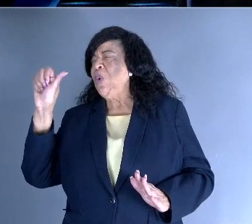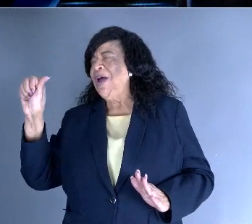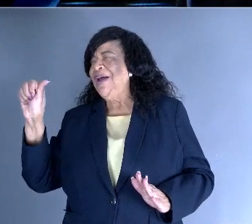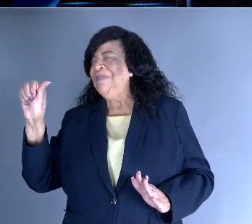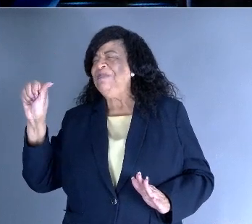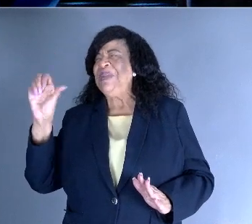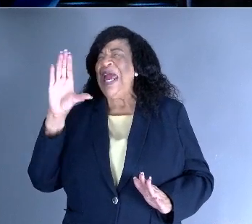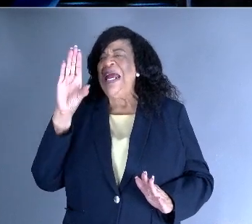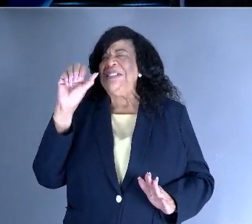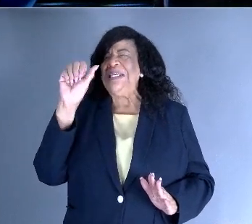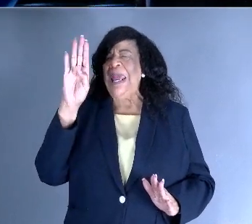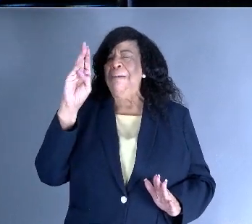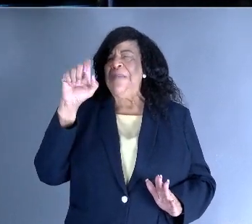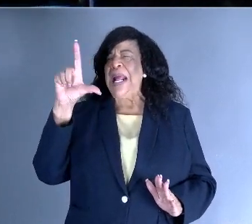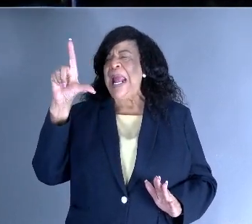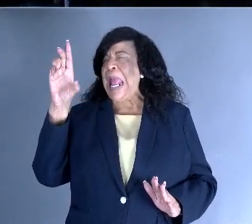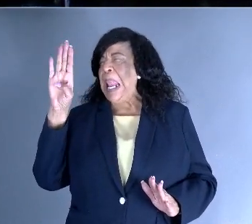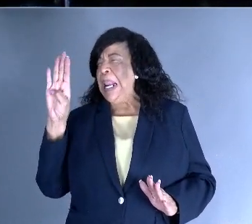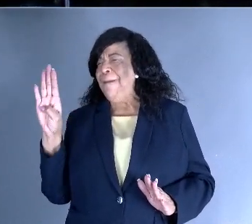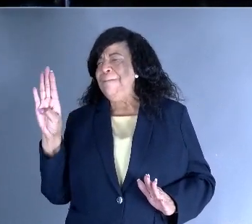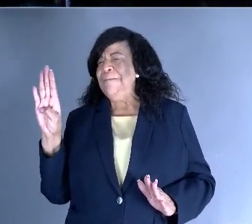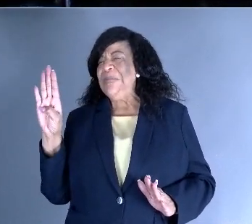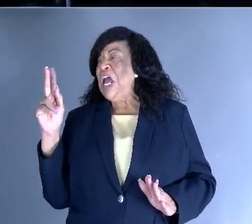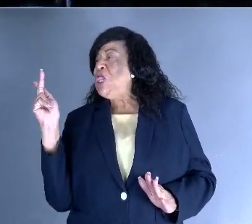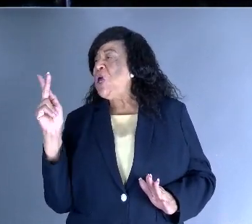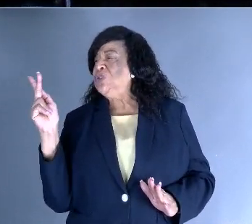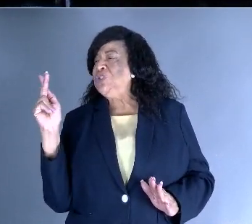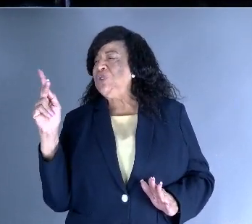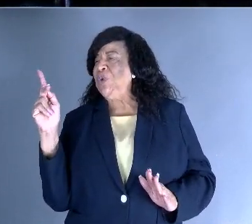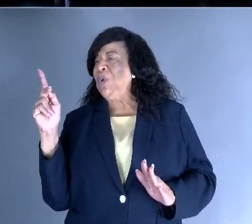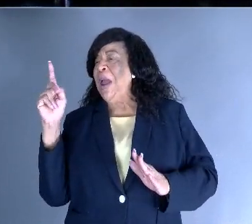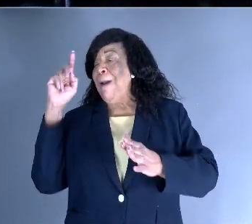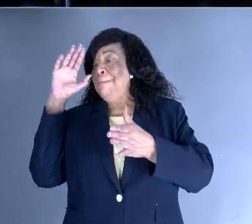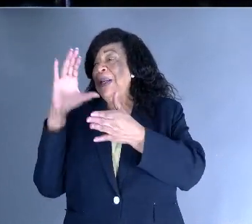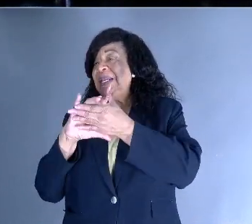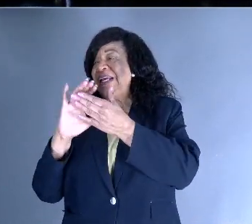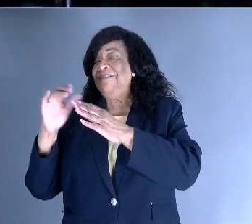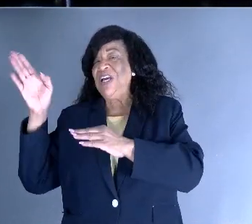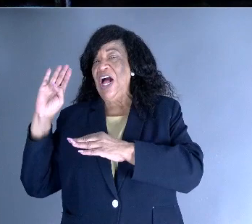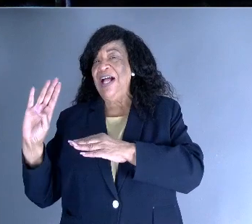that may even be well intended but they just don't have all the information